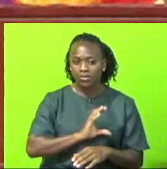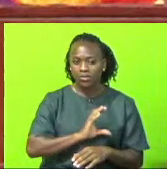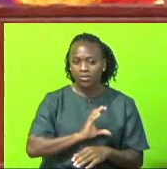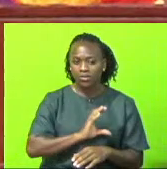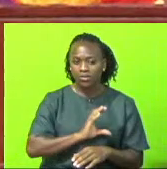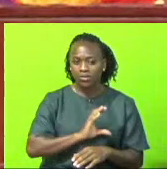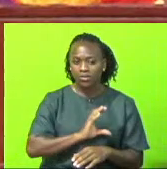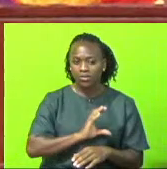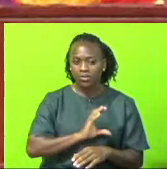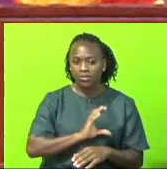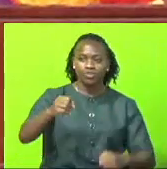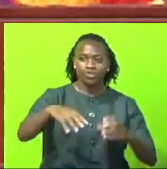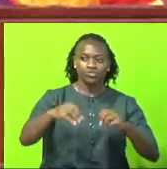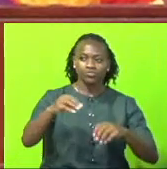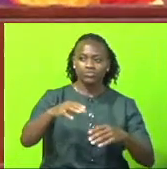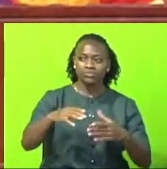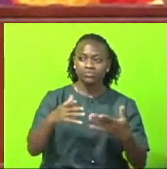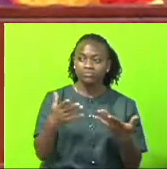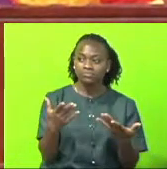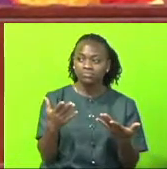And then who?